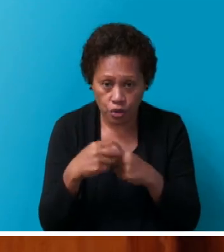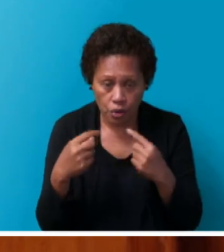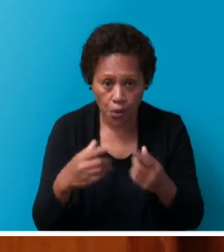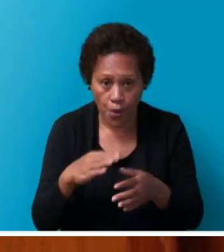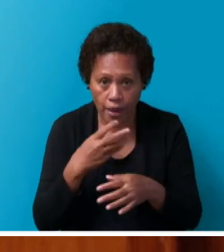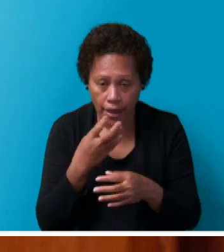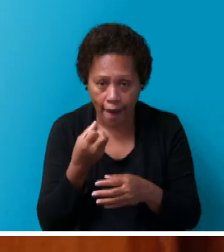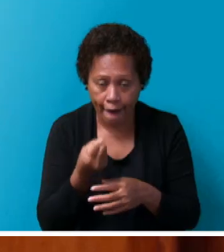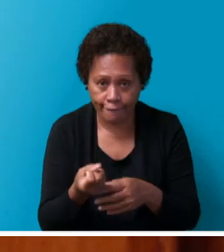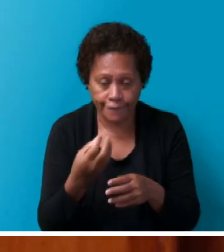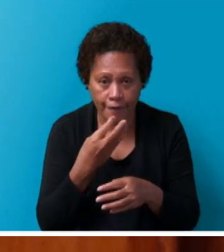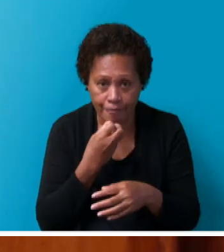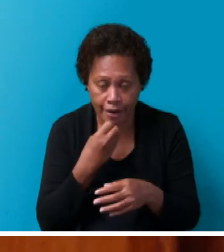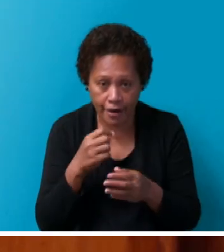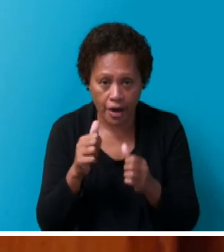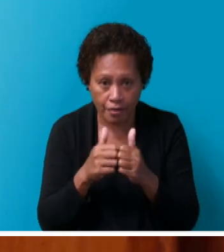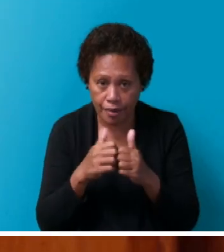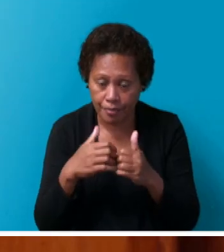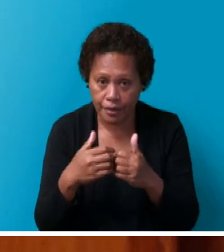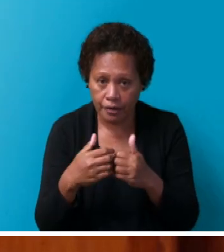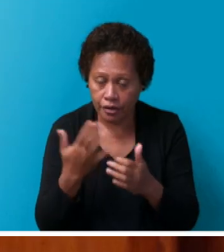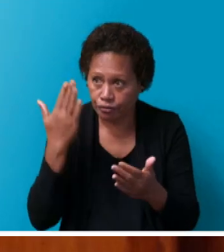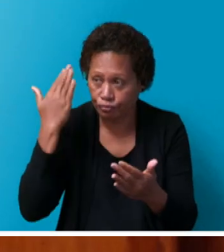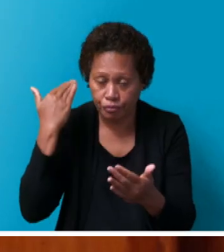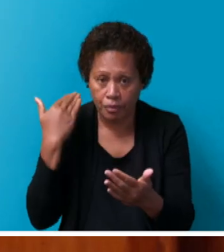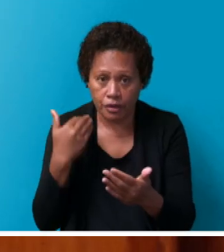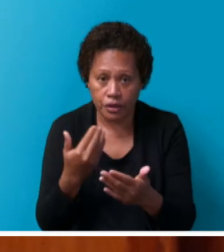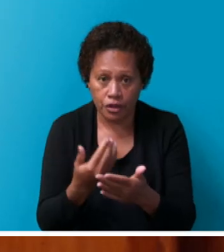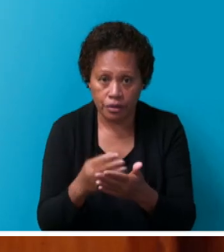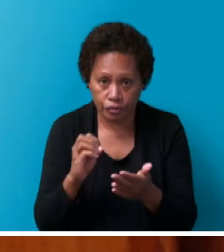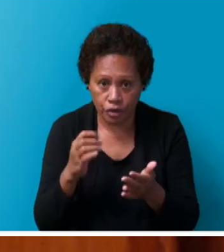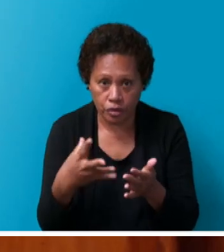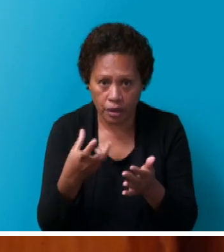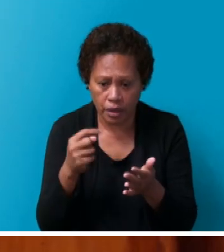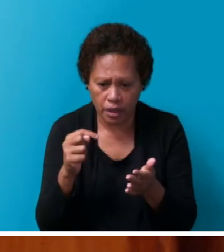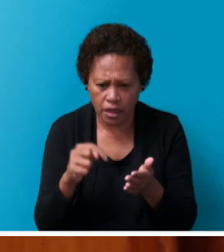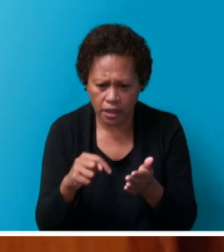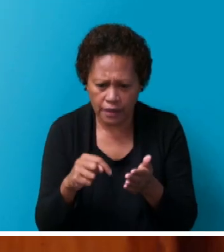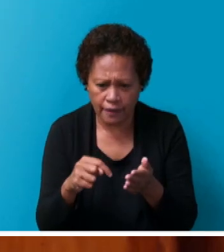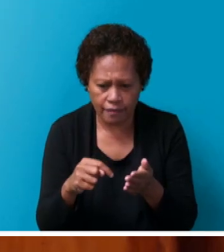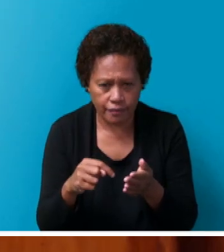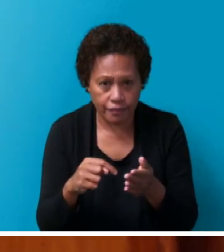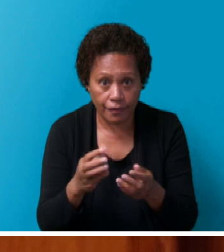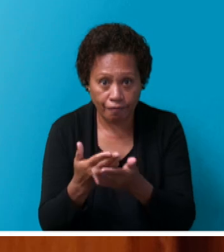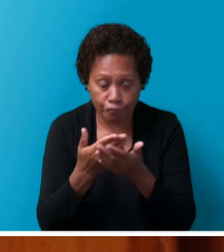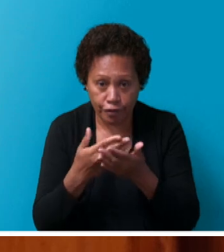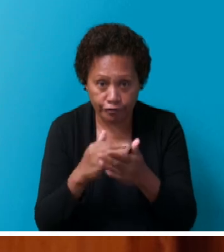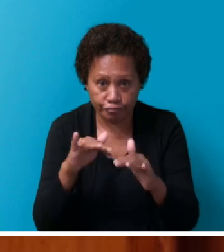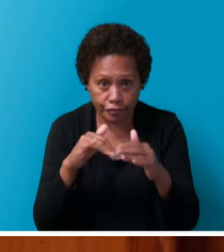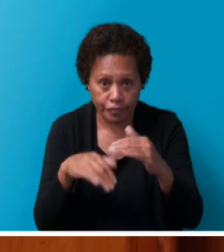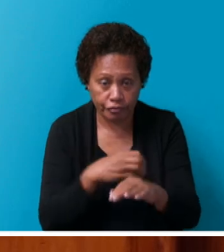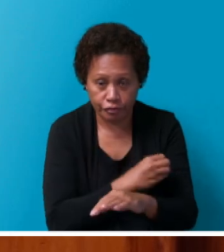to eager children like me many, many moons ago, Pristine Seas now enables the world to witness the wonders that flourish in our